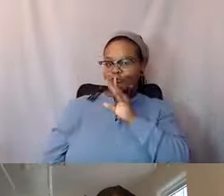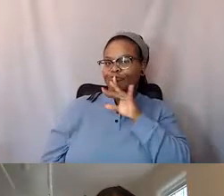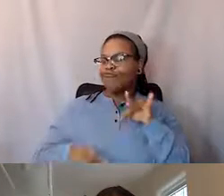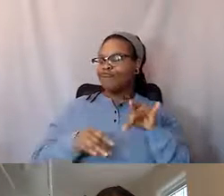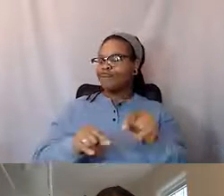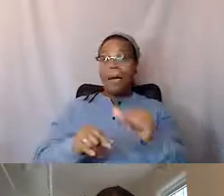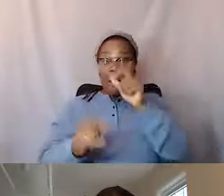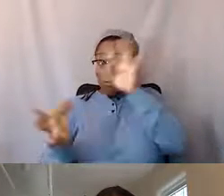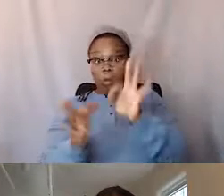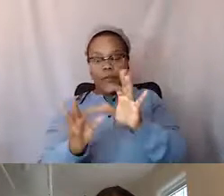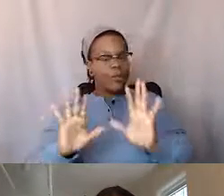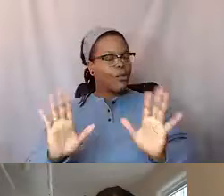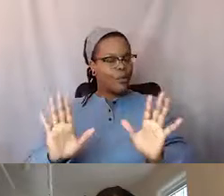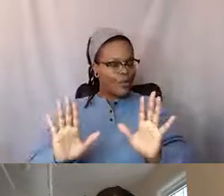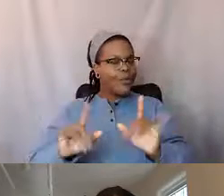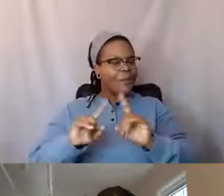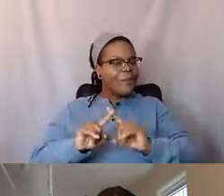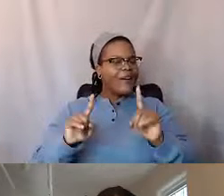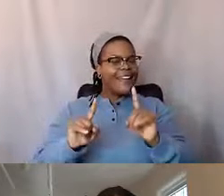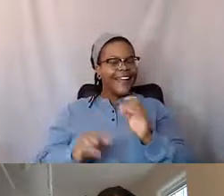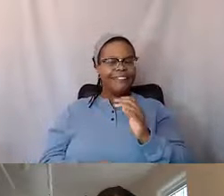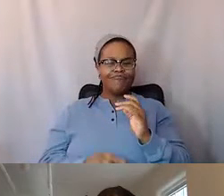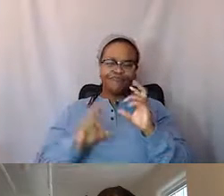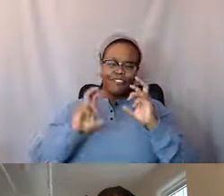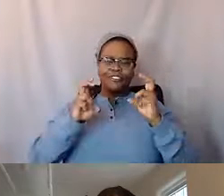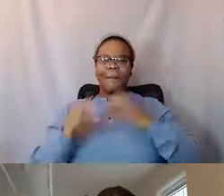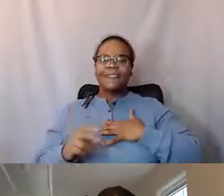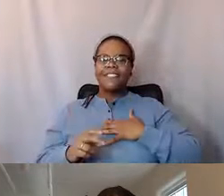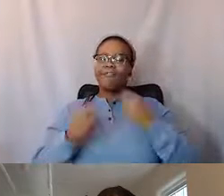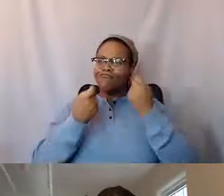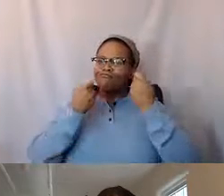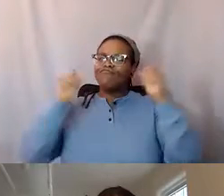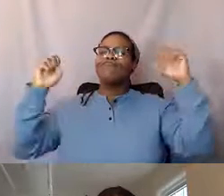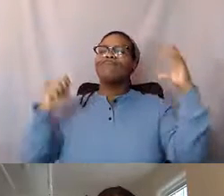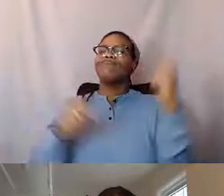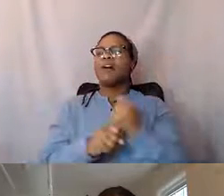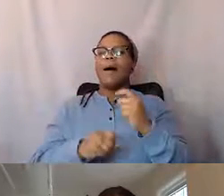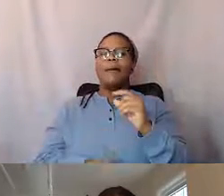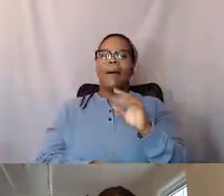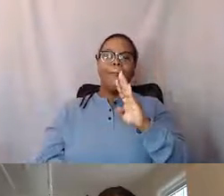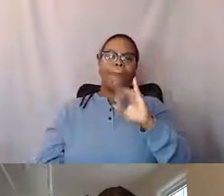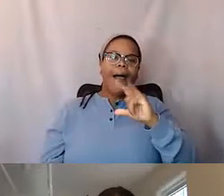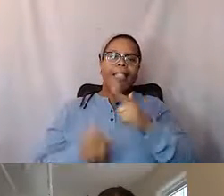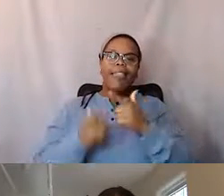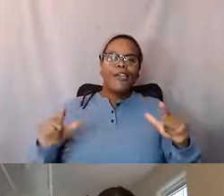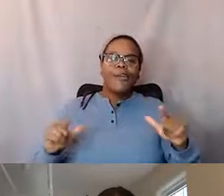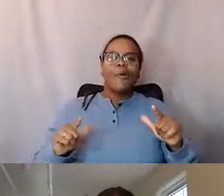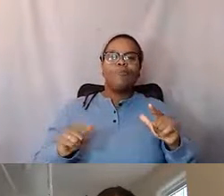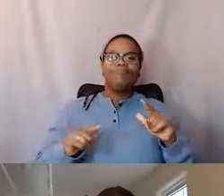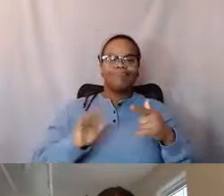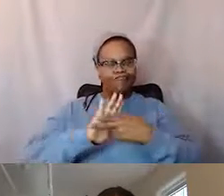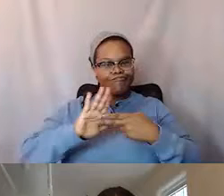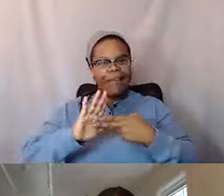not perfect, but I do consider myself to have achieved a kind of bilingual status in the point that I could live my life in Croatian and